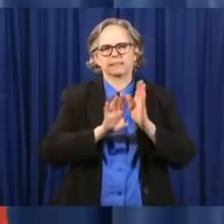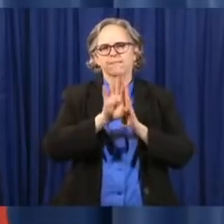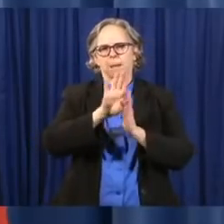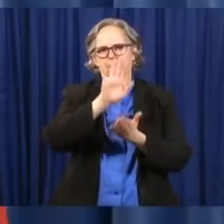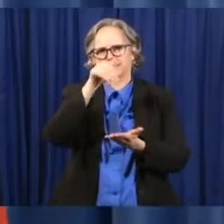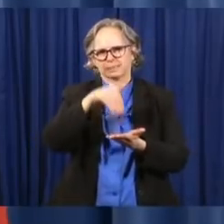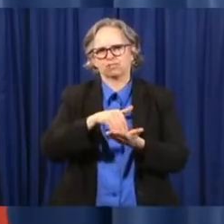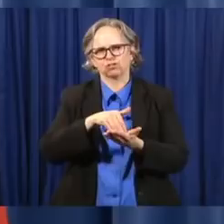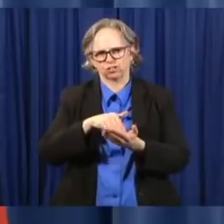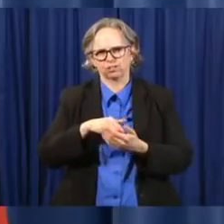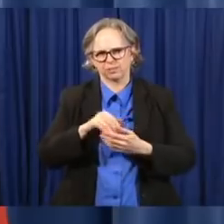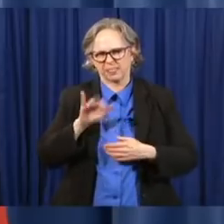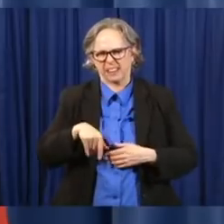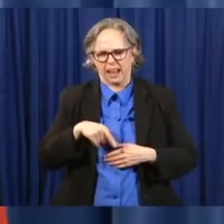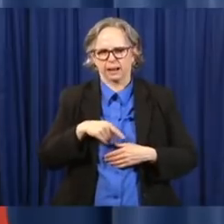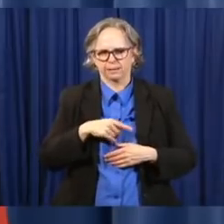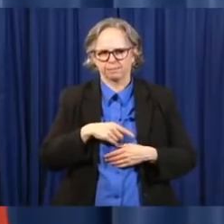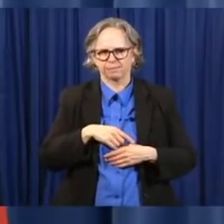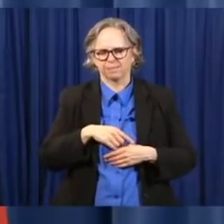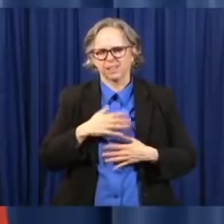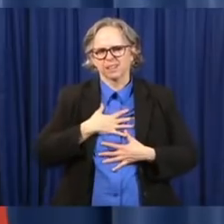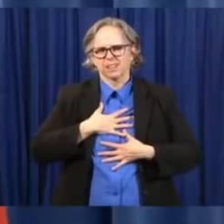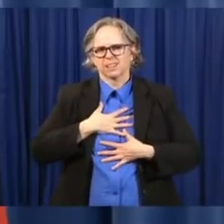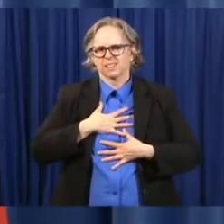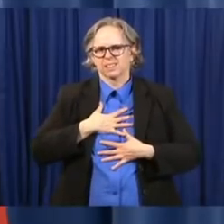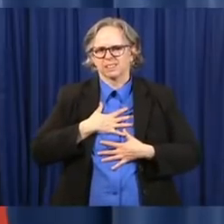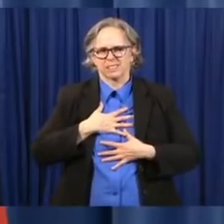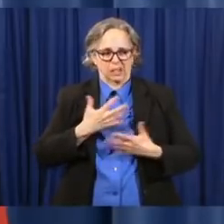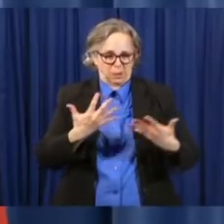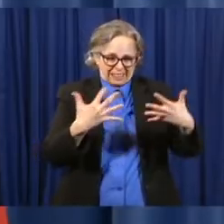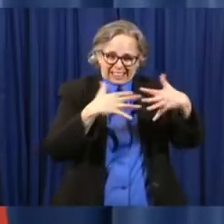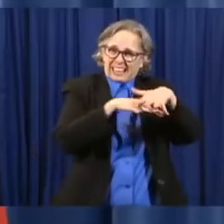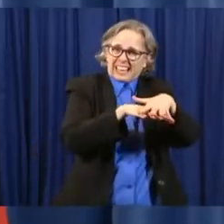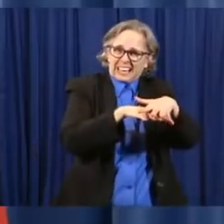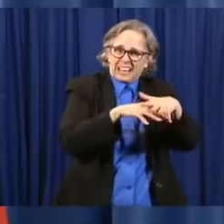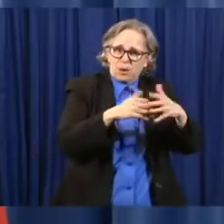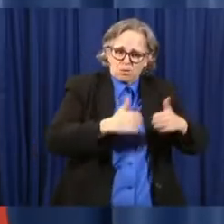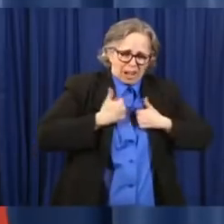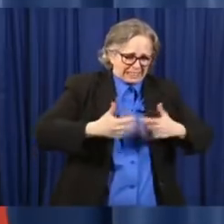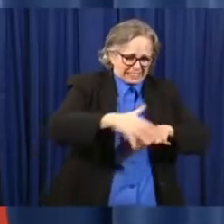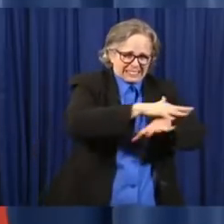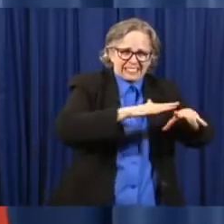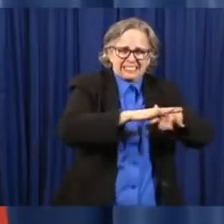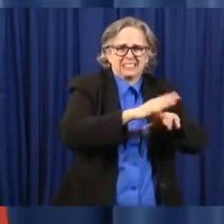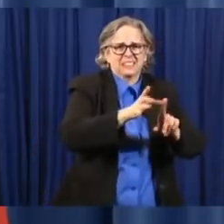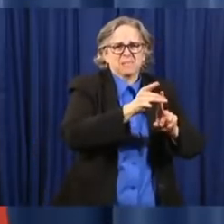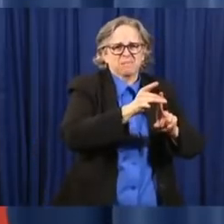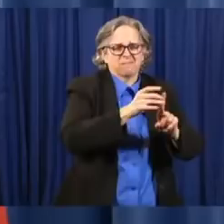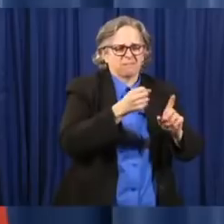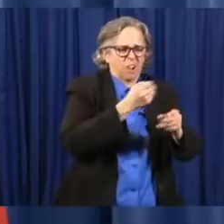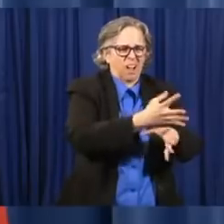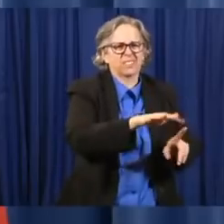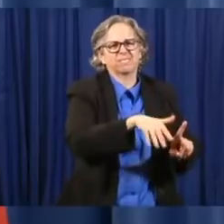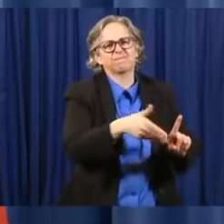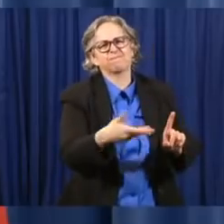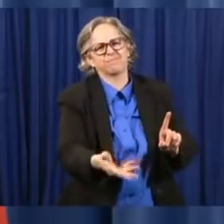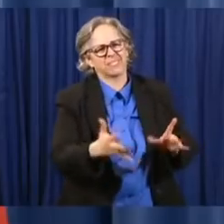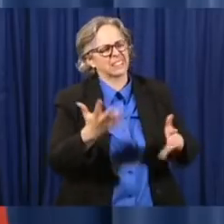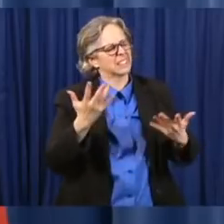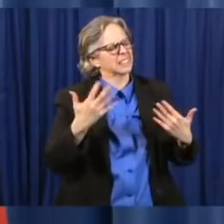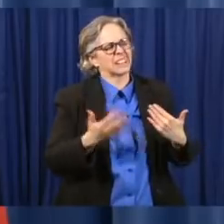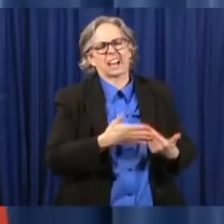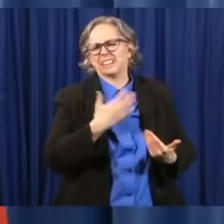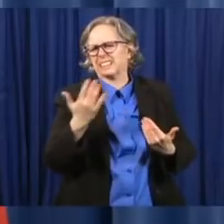Congregate living, people are living together, is inherently difficult during